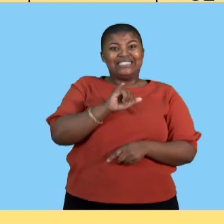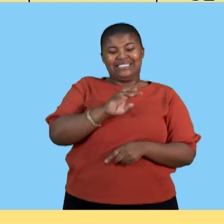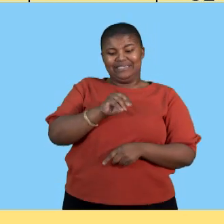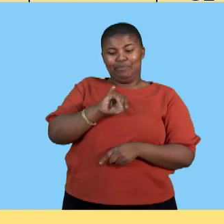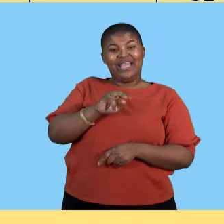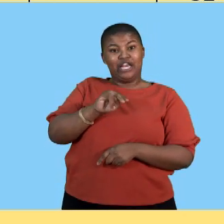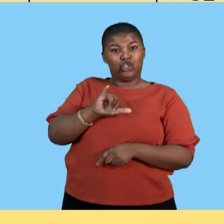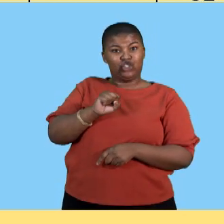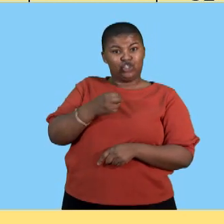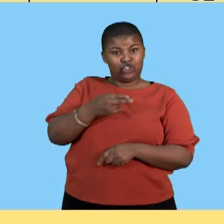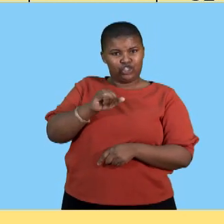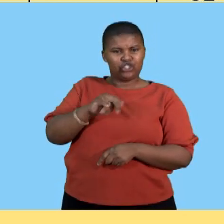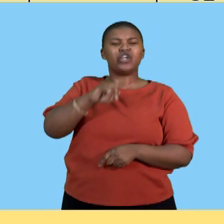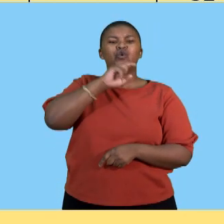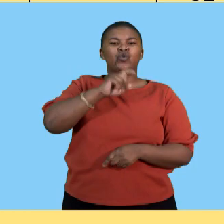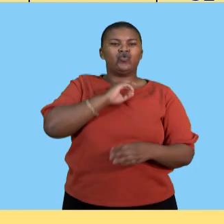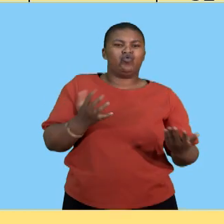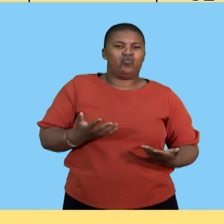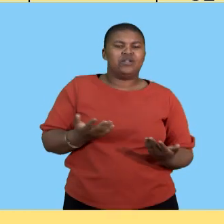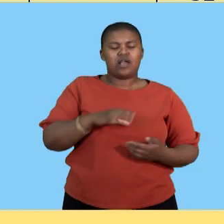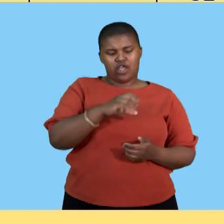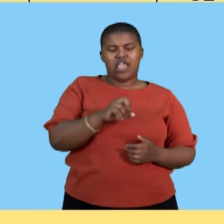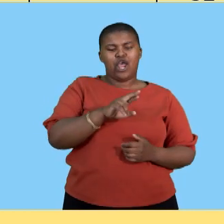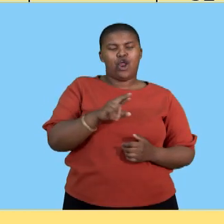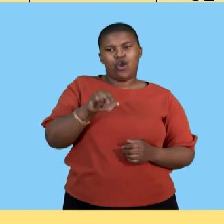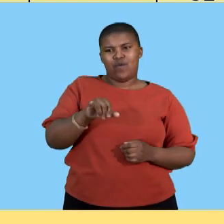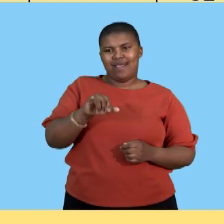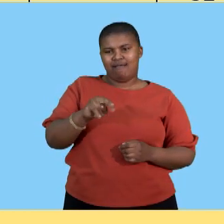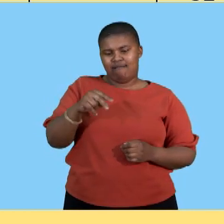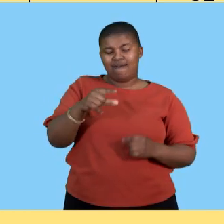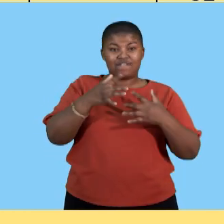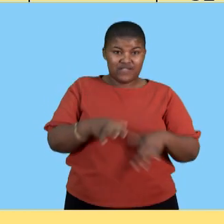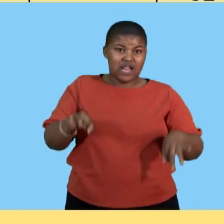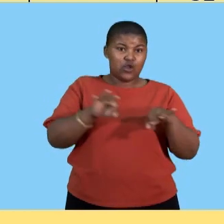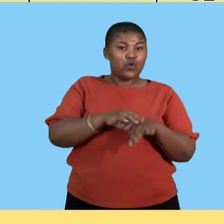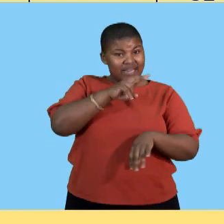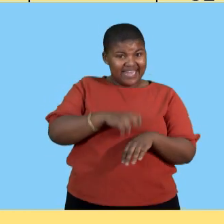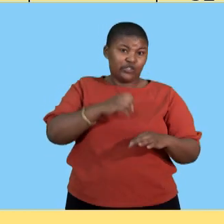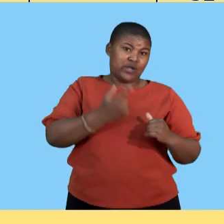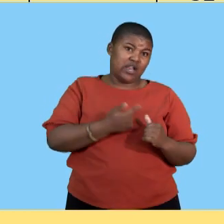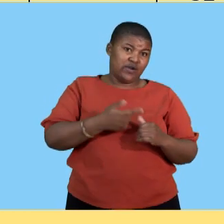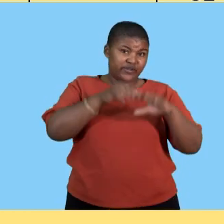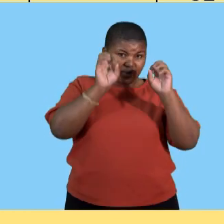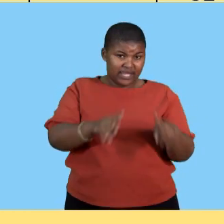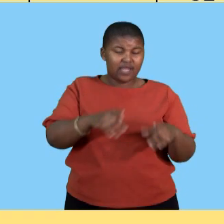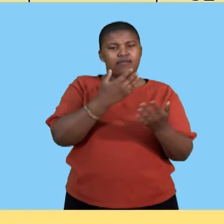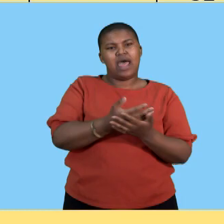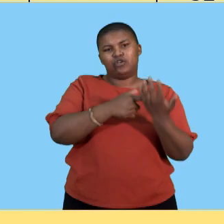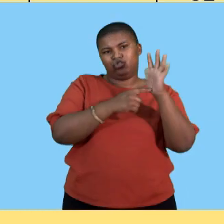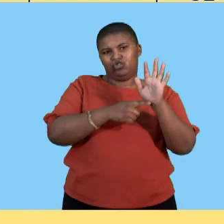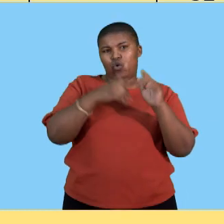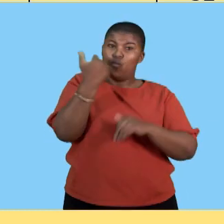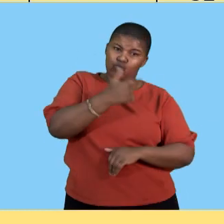method, we use the carrying value. Now we need to calculate depreciation so that we can show it in